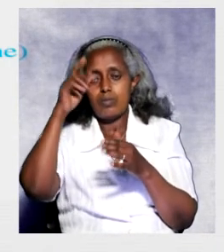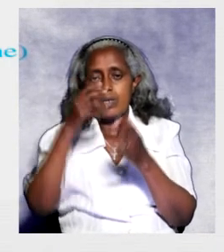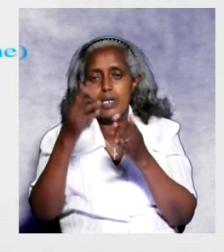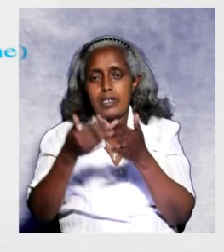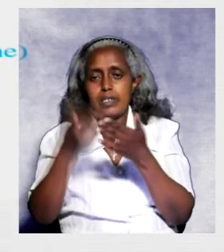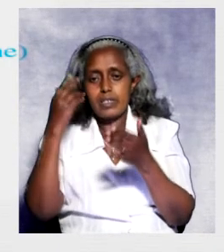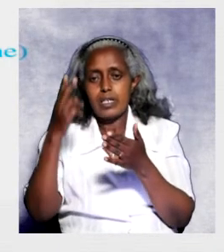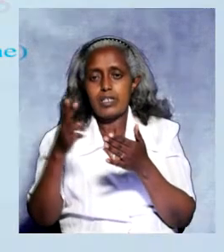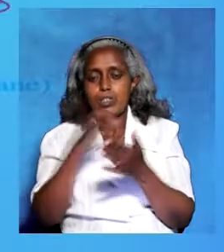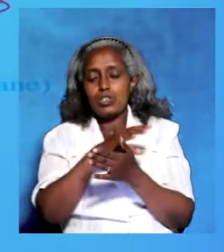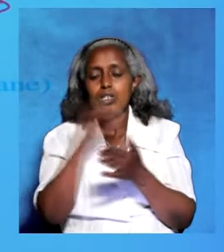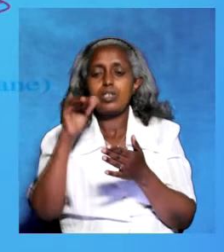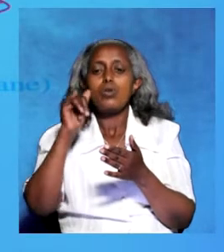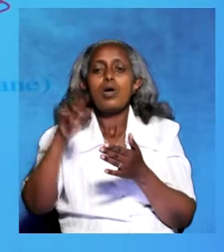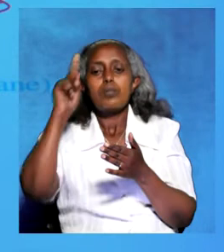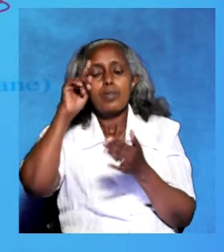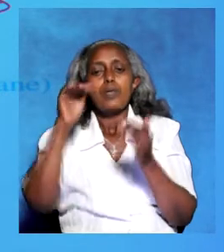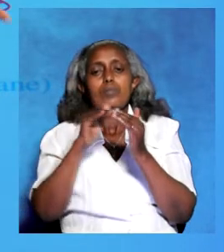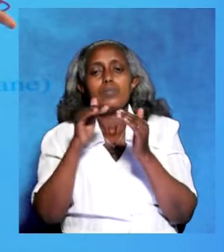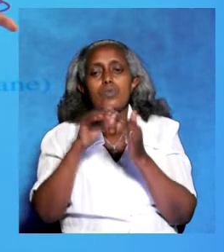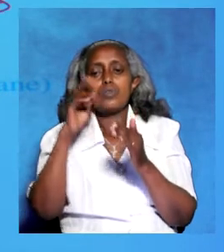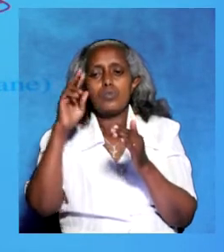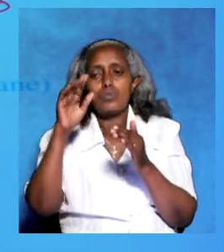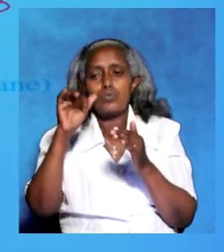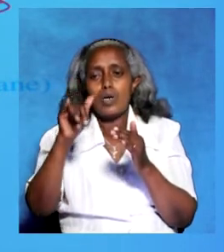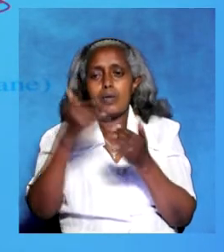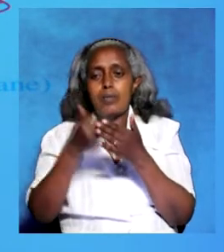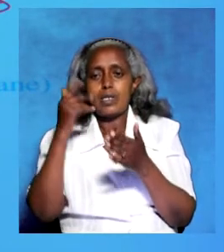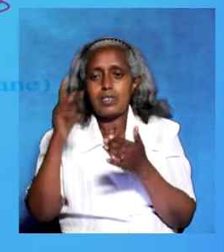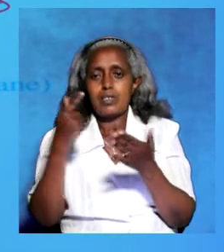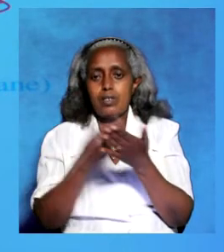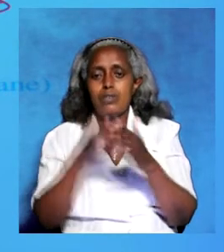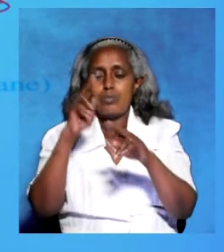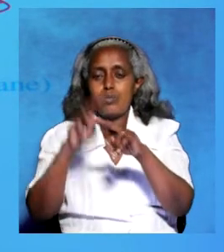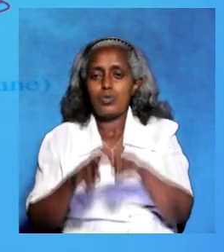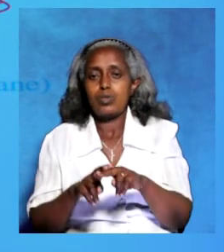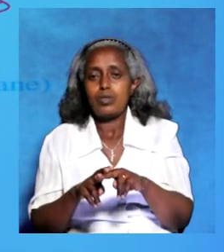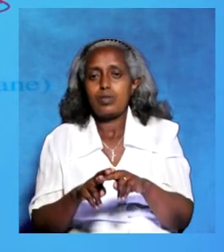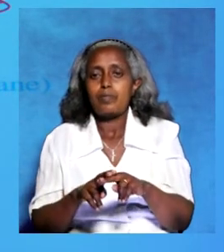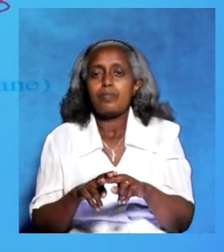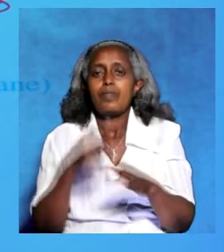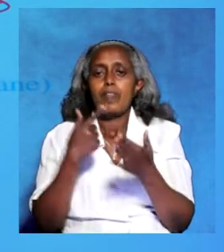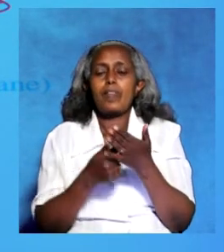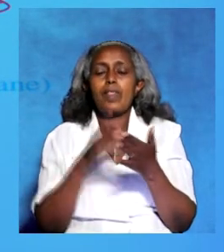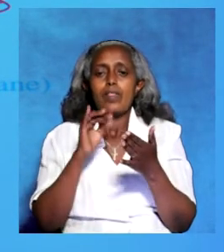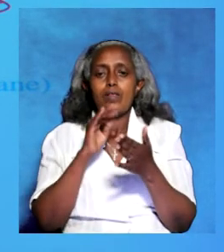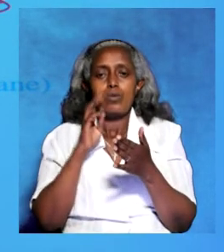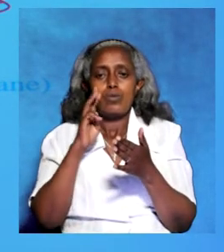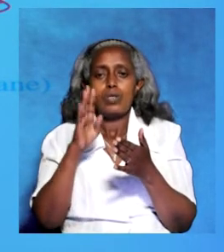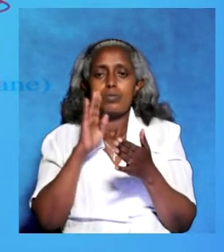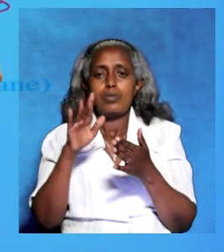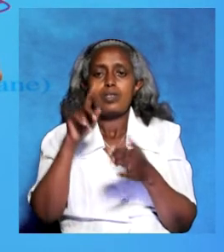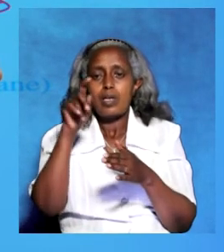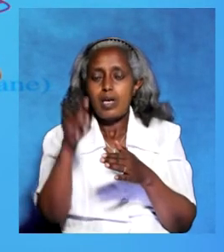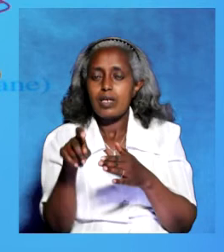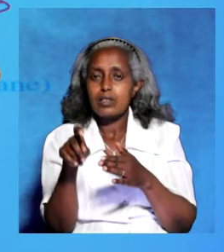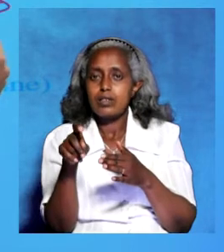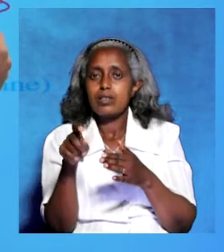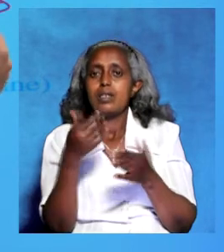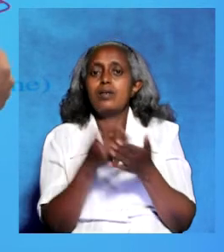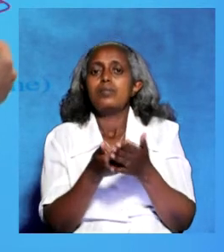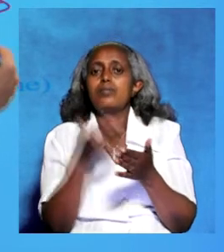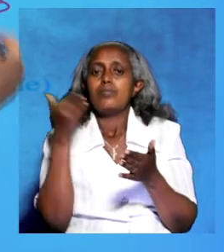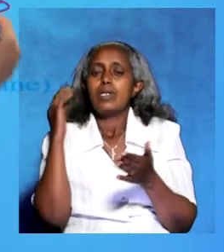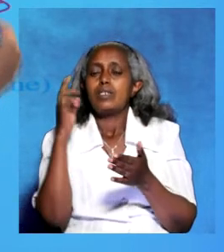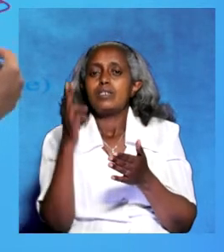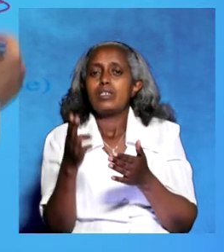h, and y prime is, it is y minus k. So you put here, it will be x